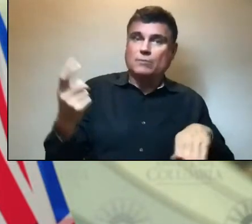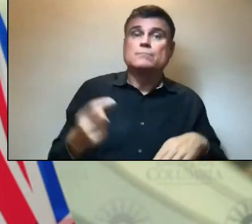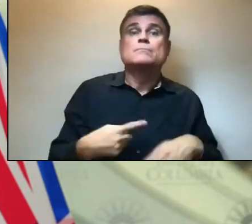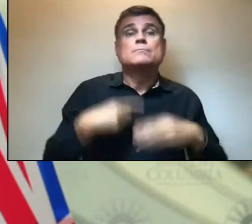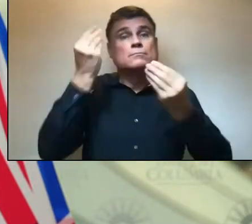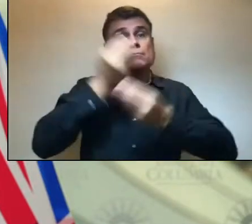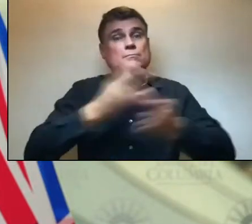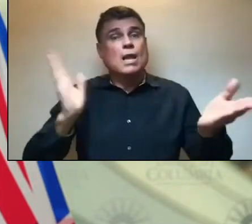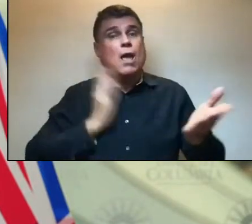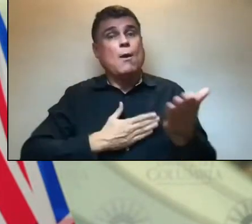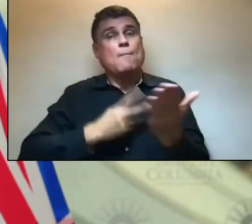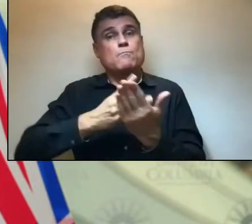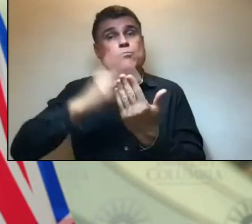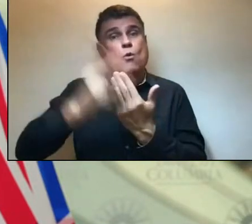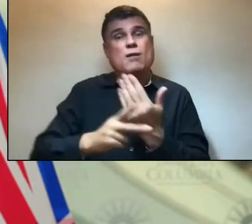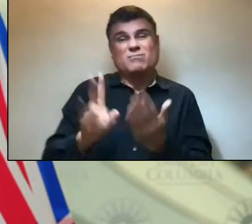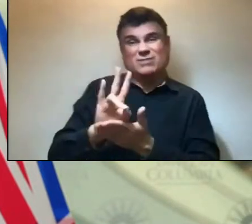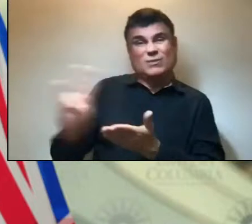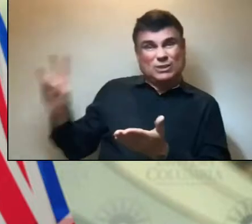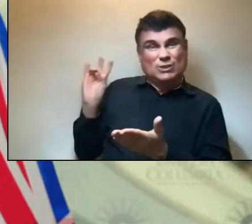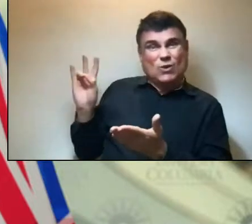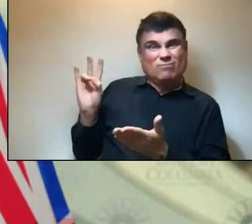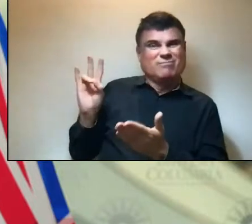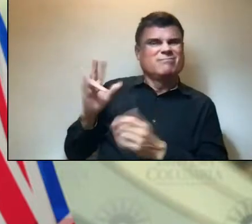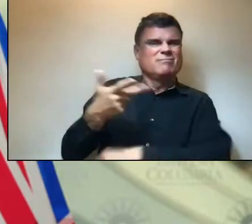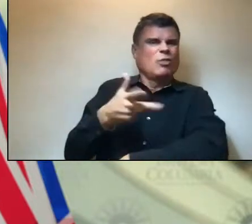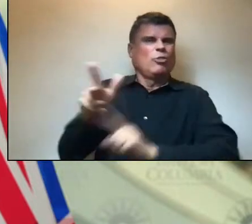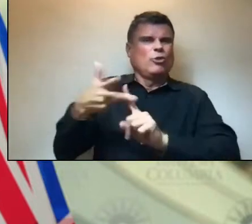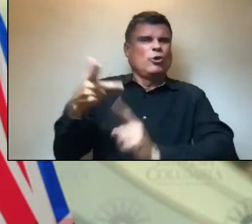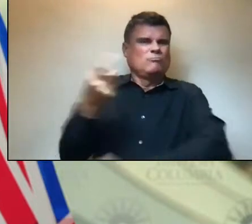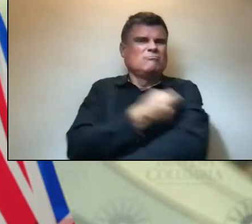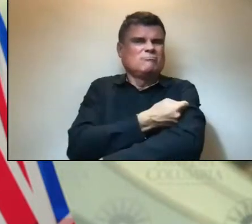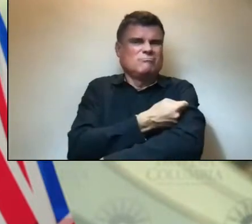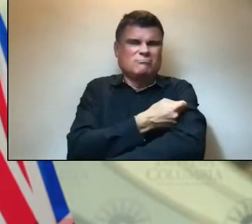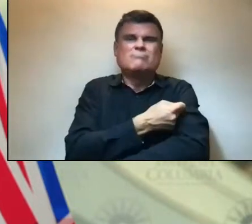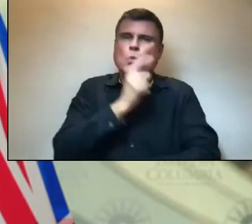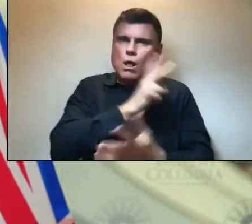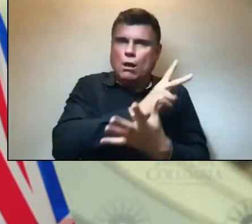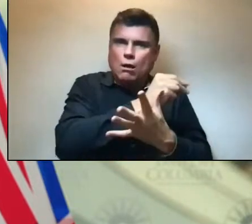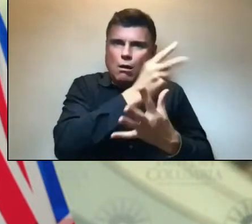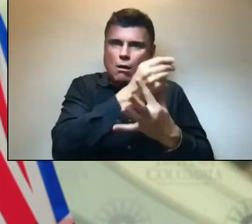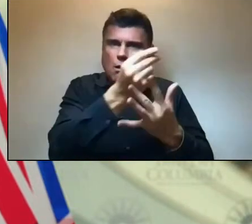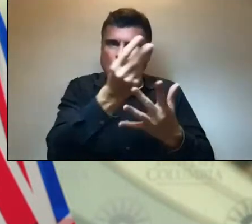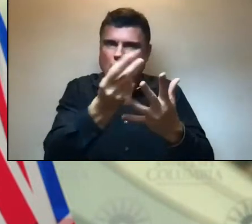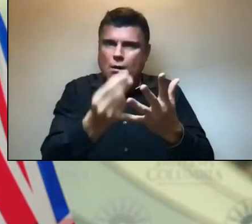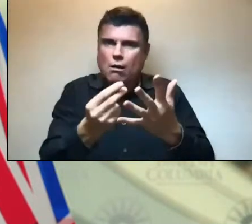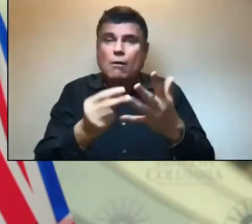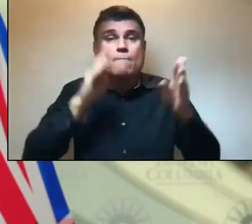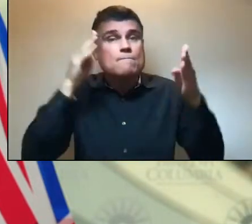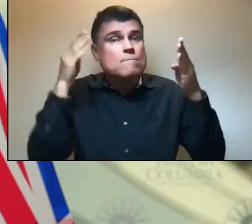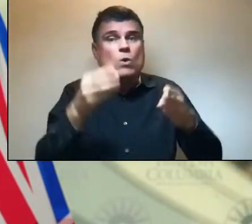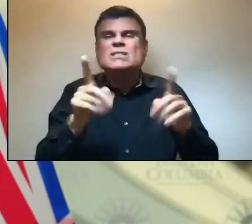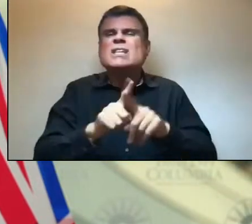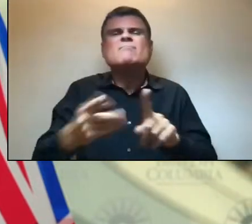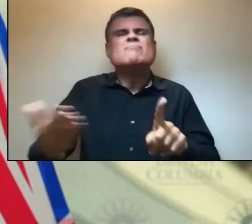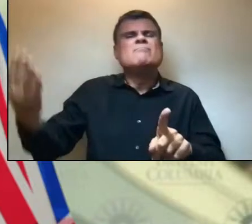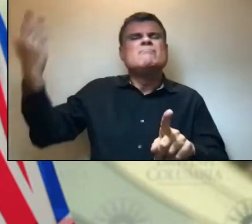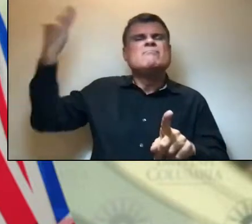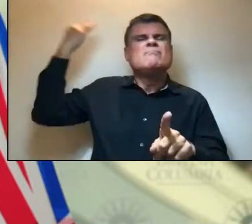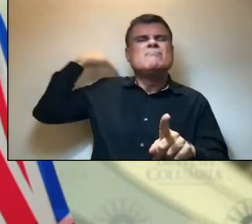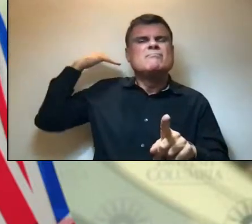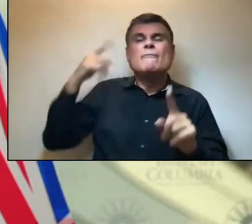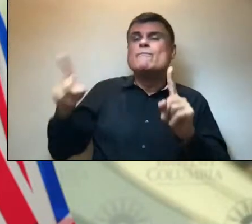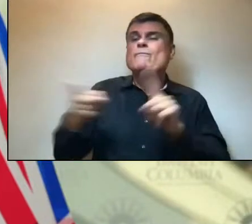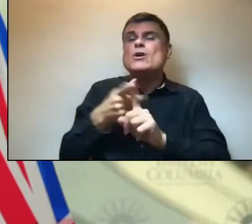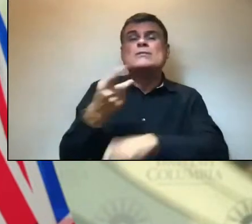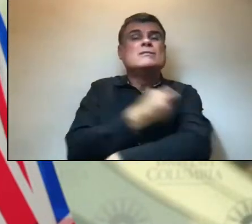everyone's going to get their booster dose in BC, and that we focus in the areas we focused on are the areas we focused on at the beginning of the pandemic for first doses